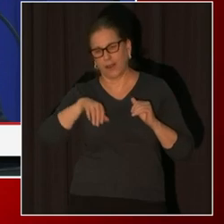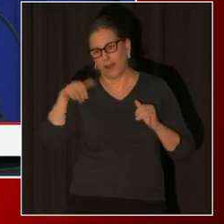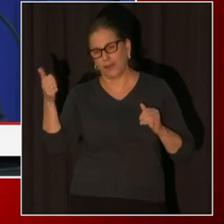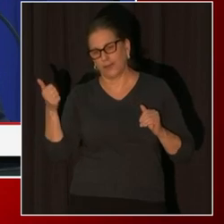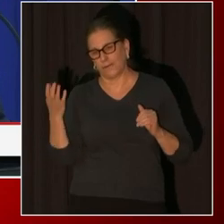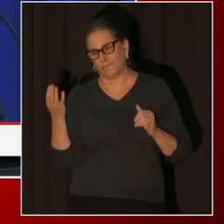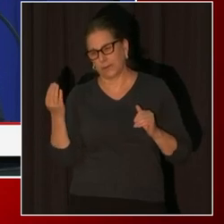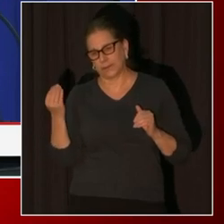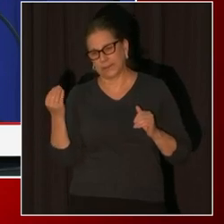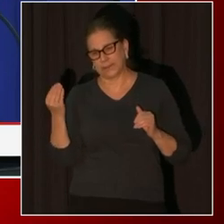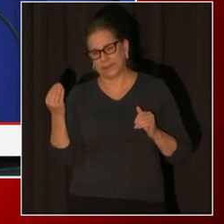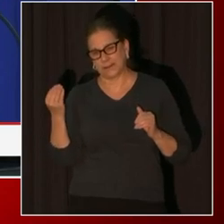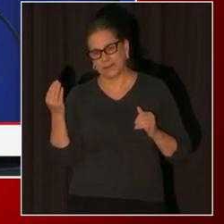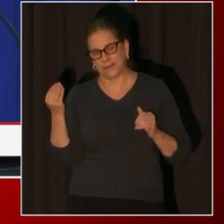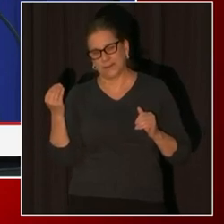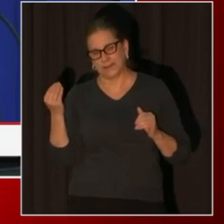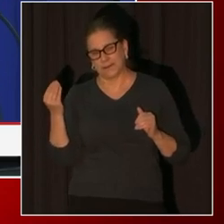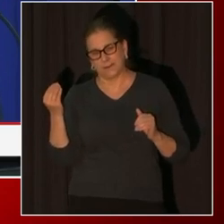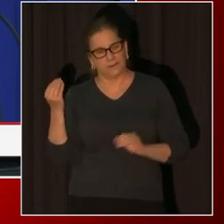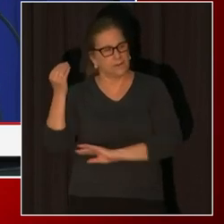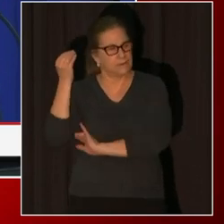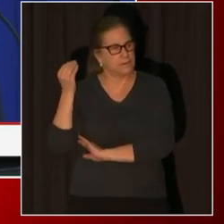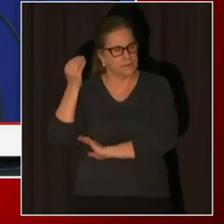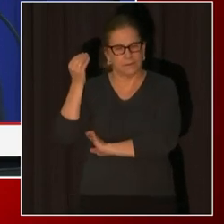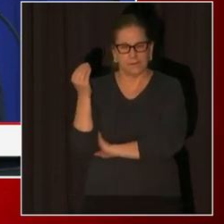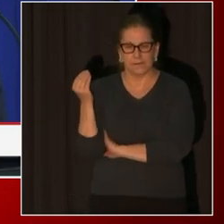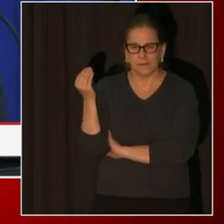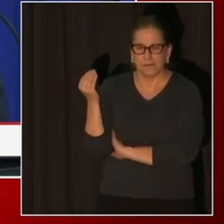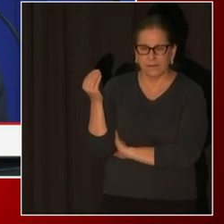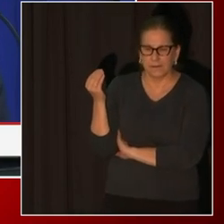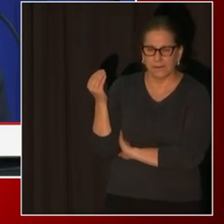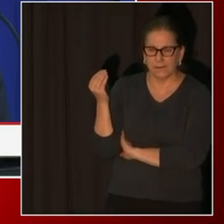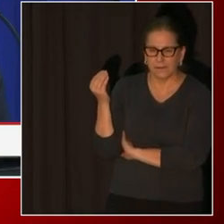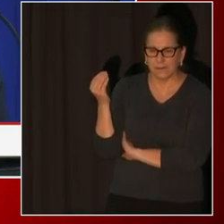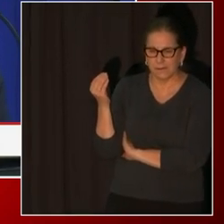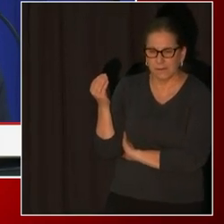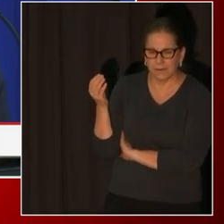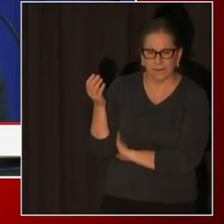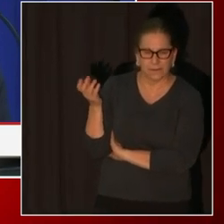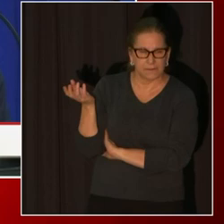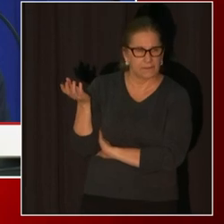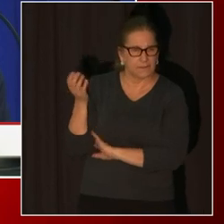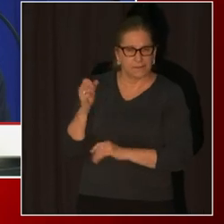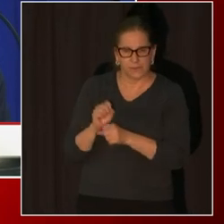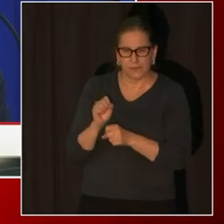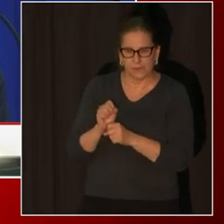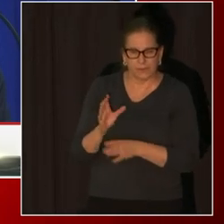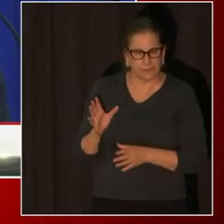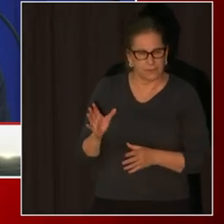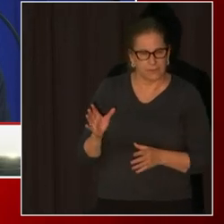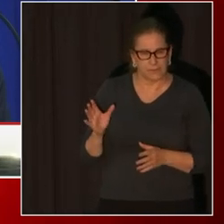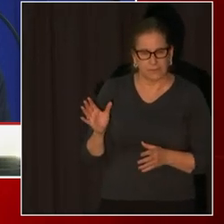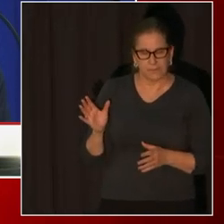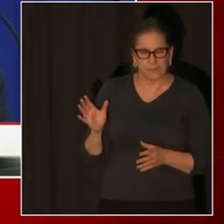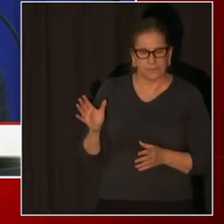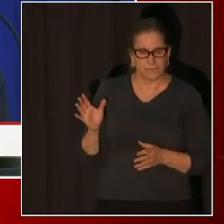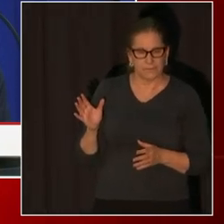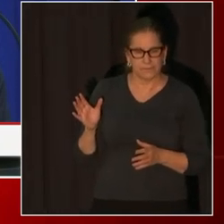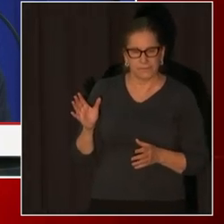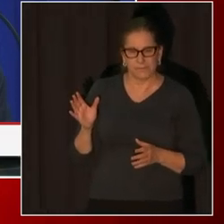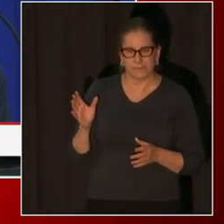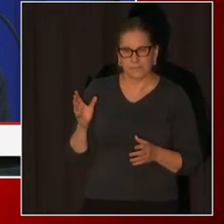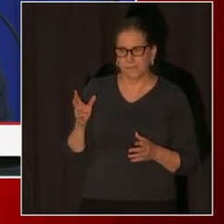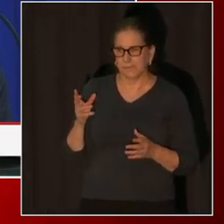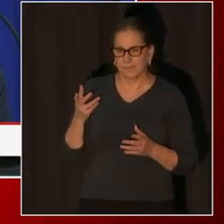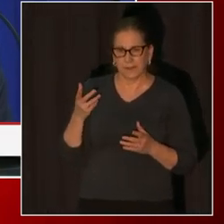employee displacements and employee moves in DCPS by virtue of building principals making staffing decisions as they historically